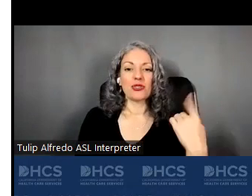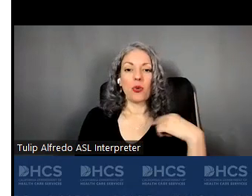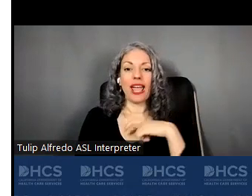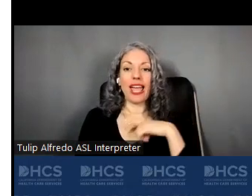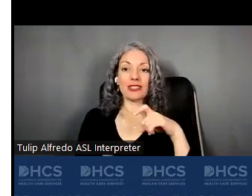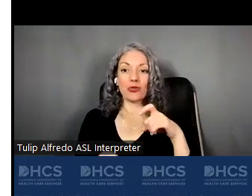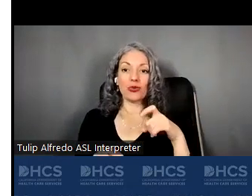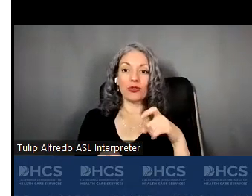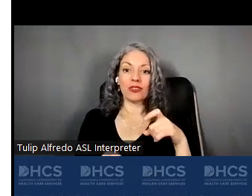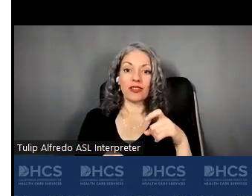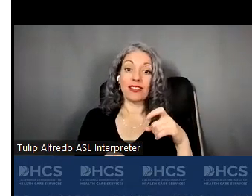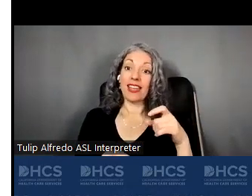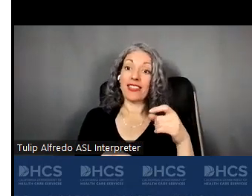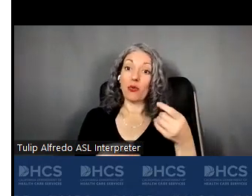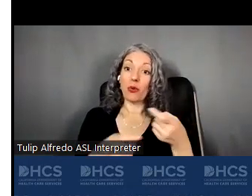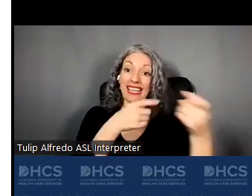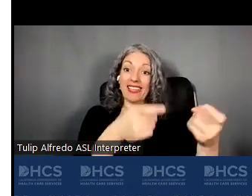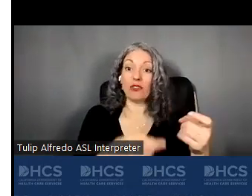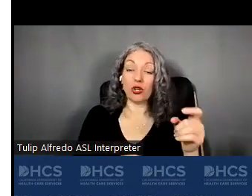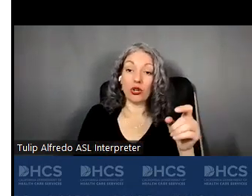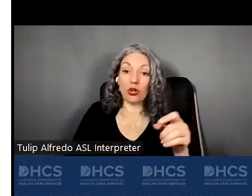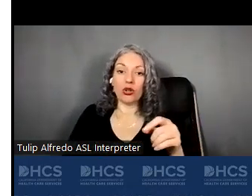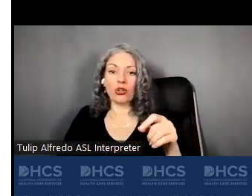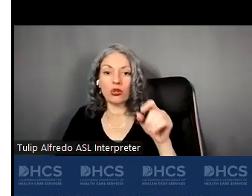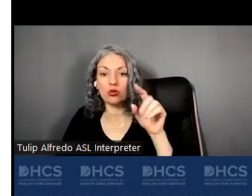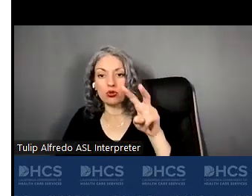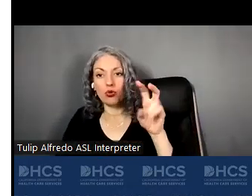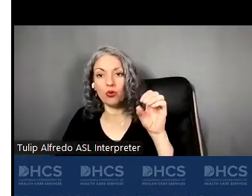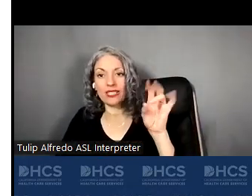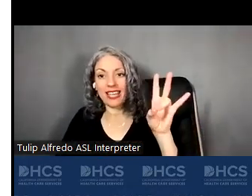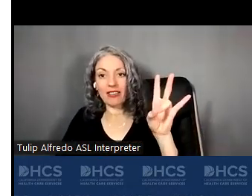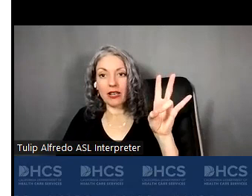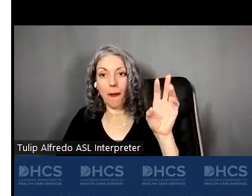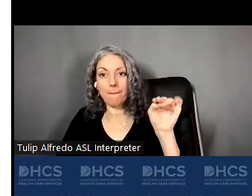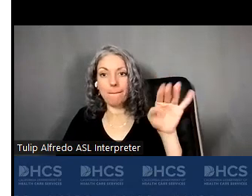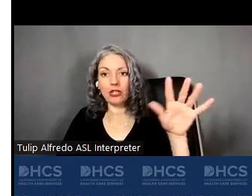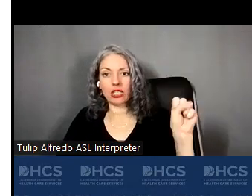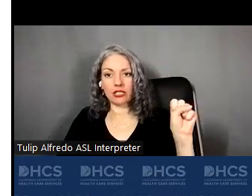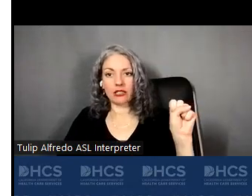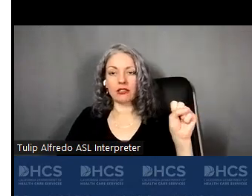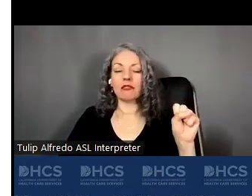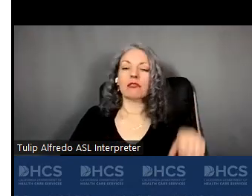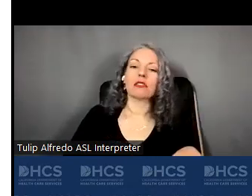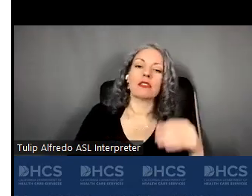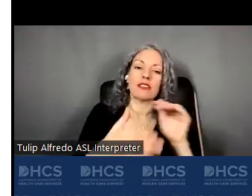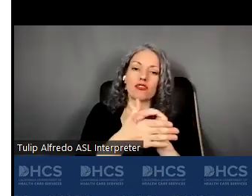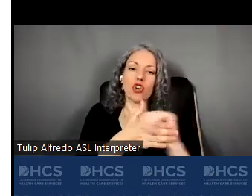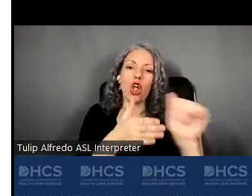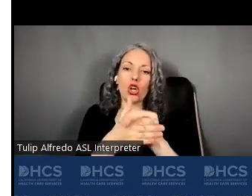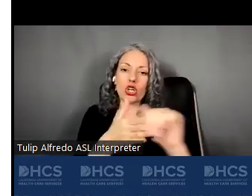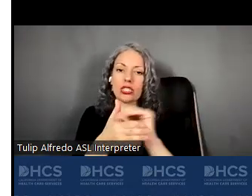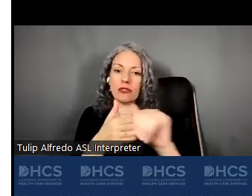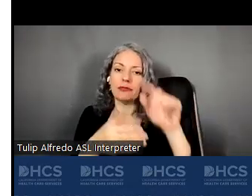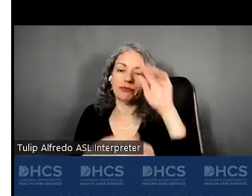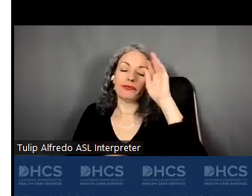up awarding $207 million. Under round 2, we have certain funding goals, and the way we are, structuring